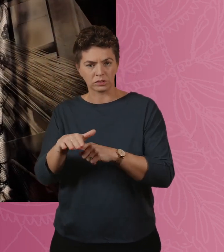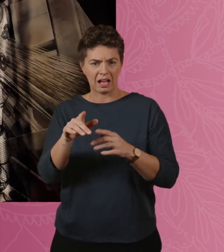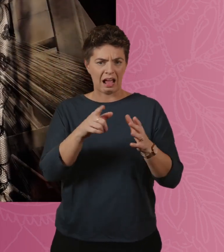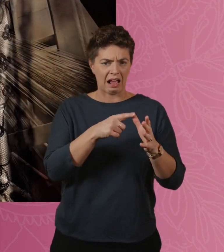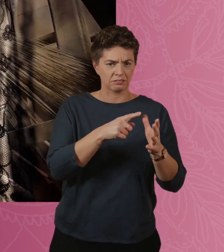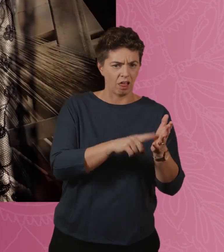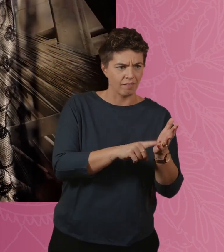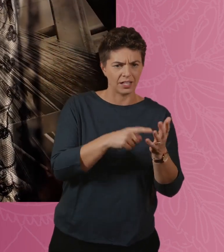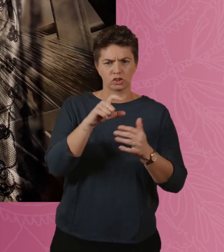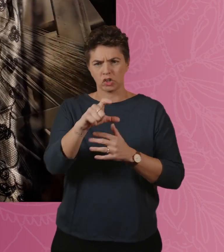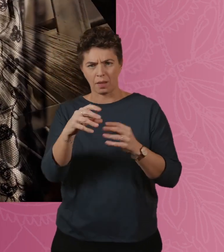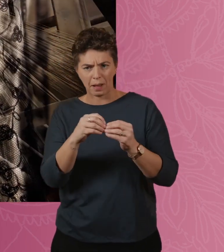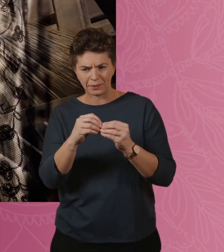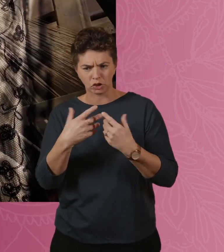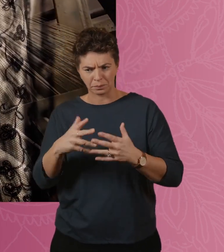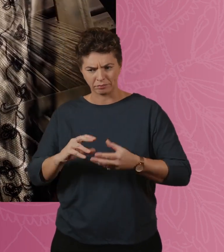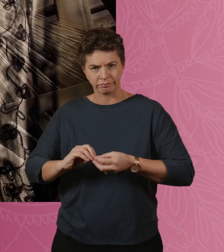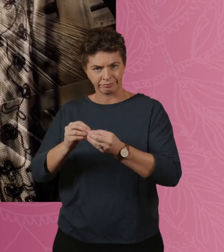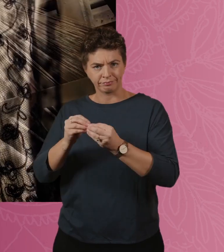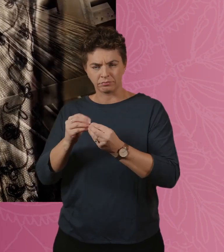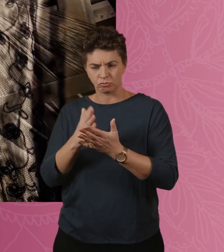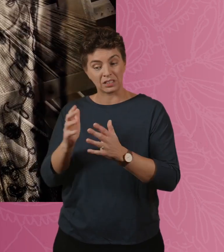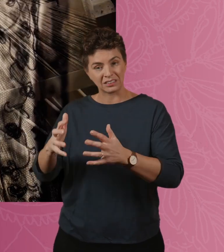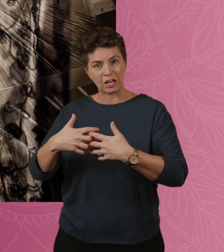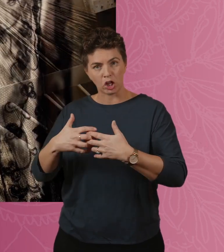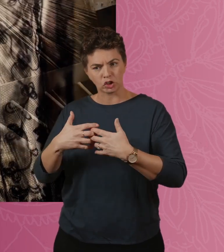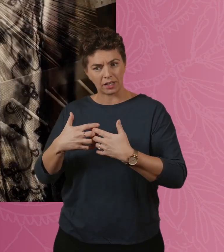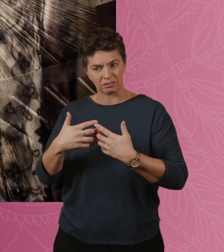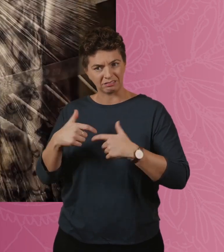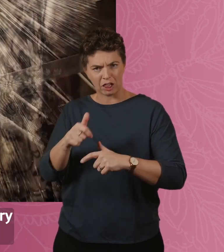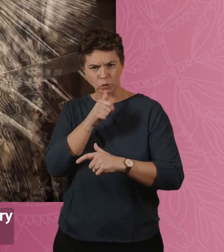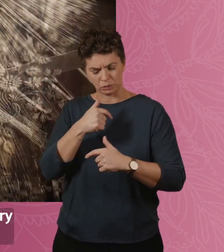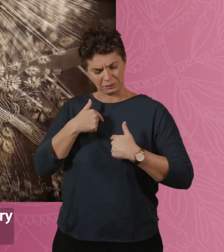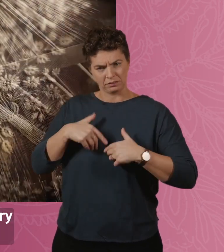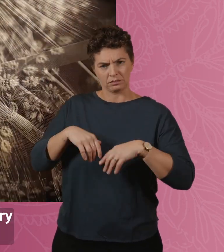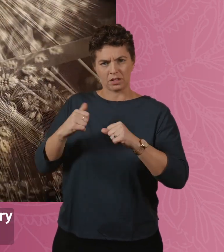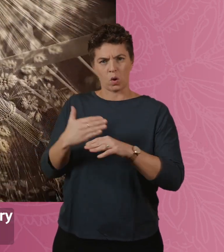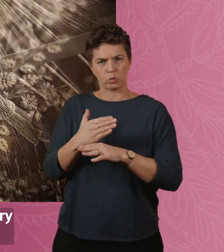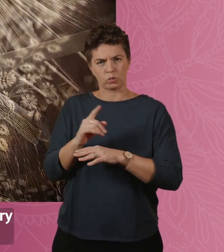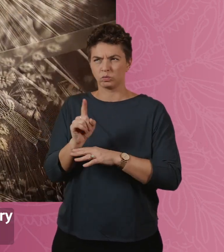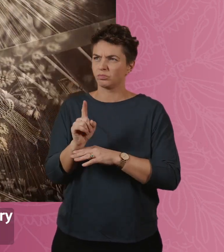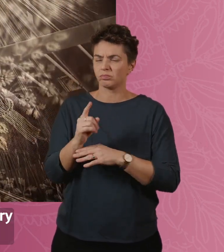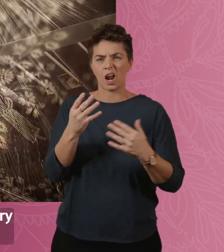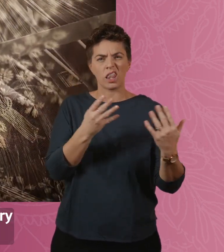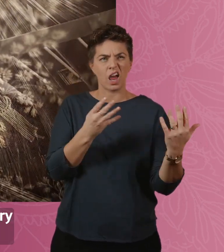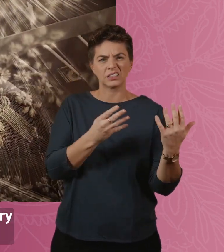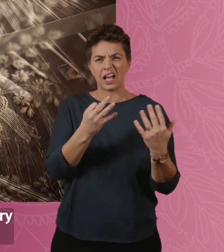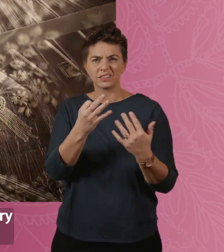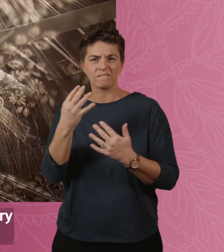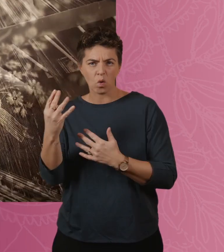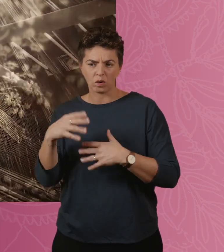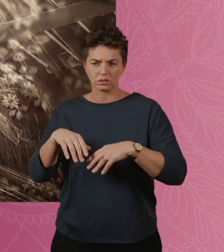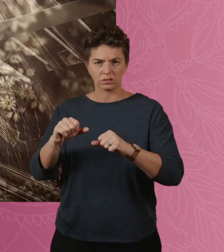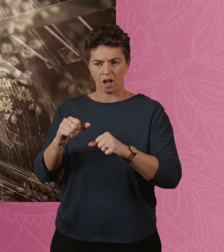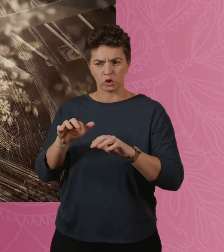Lovelace and Charles Babbage. That technology was sort of in use still pretty much as when I entered the computer industry in about